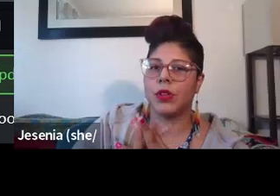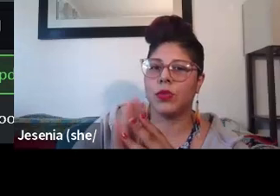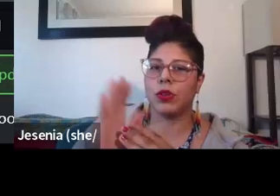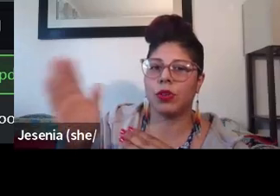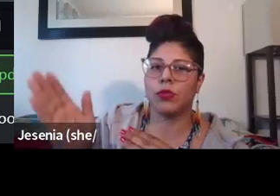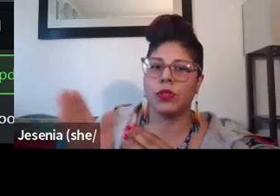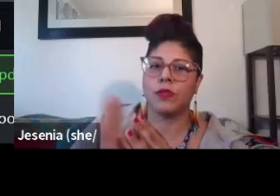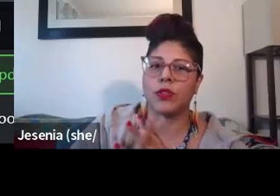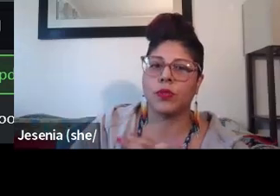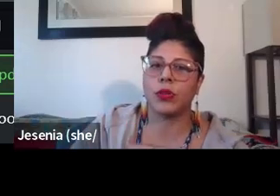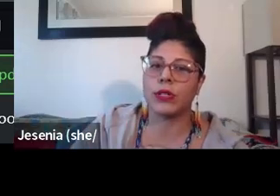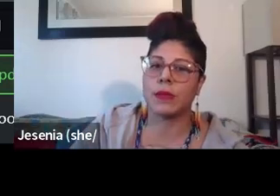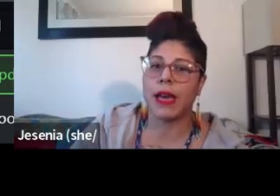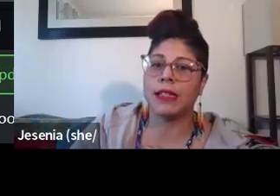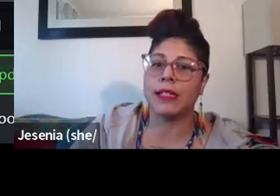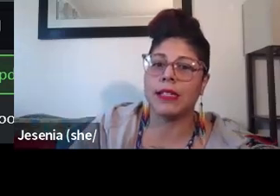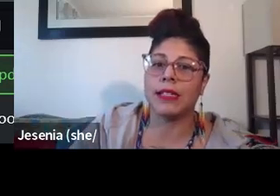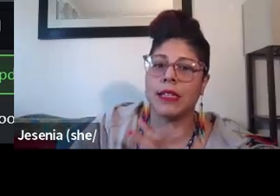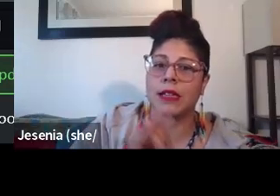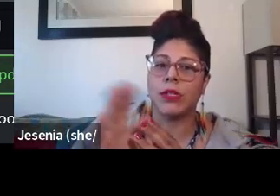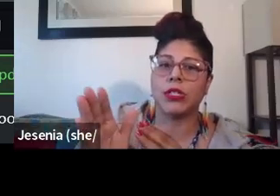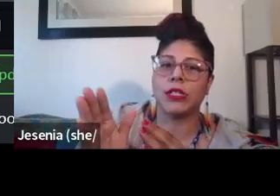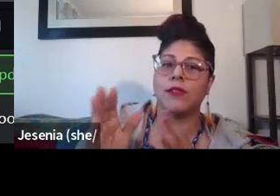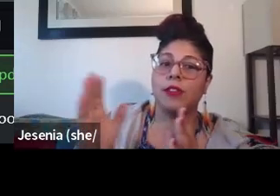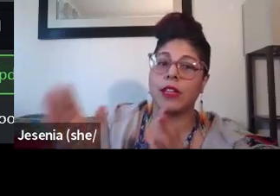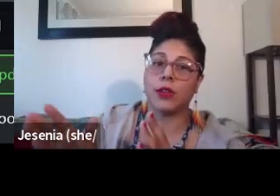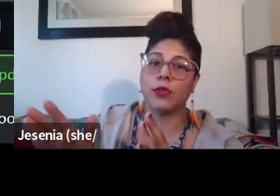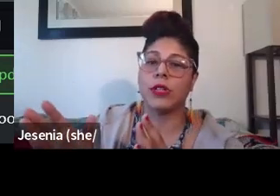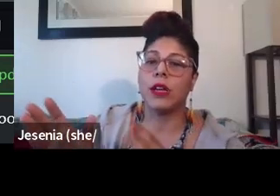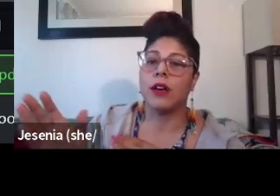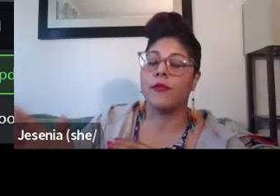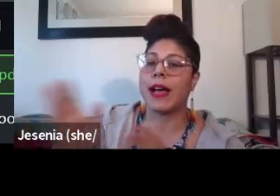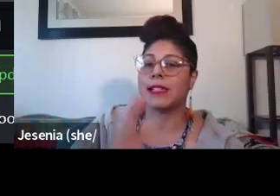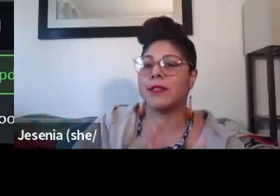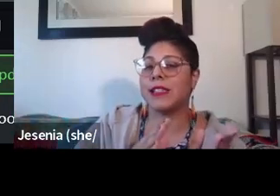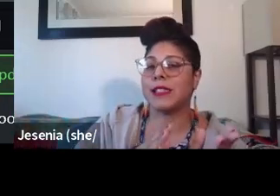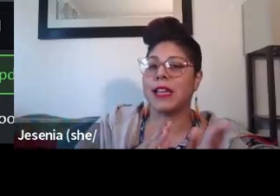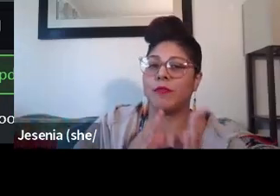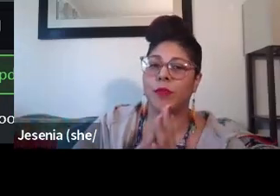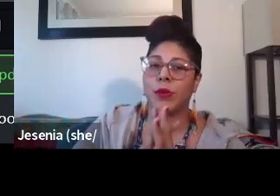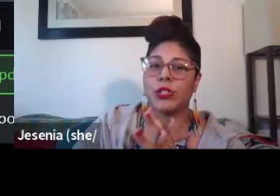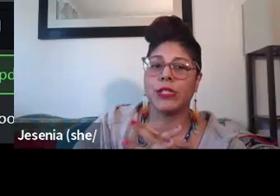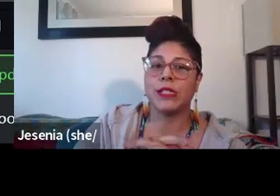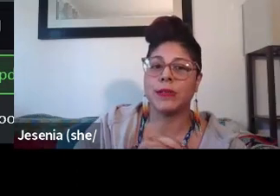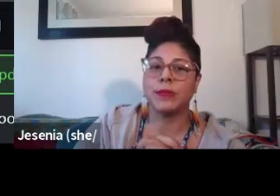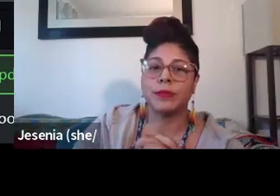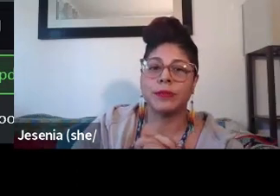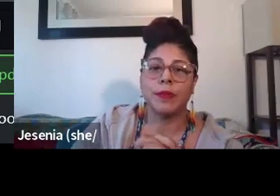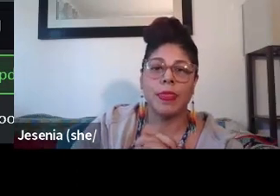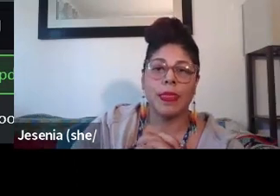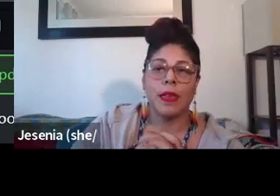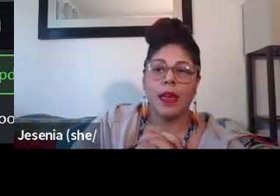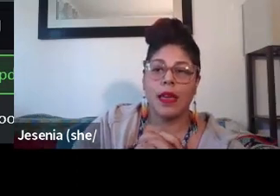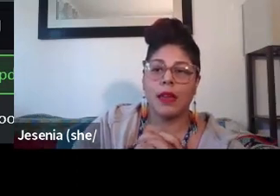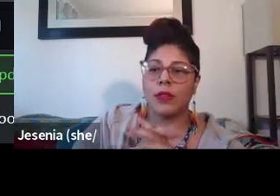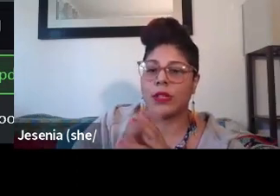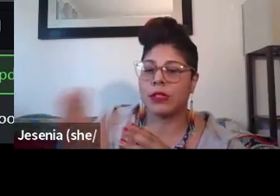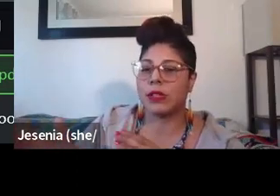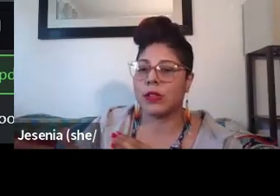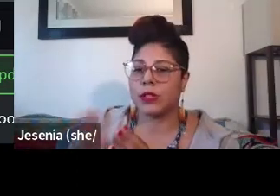way to fight genocide, right? Everybody can find their role, no matter how big or small, that is accessible and attainable for them